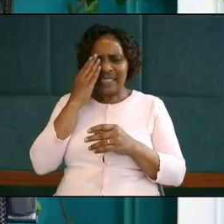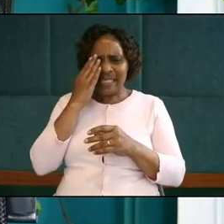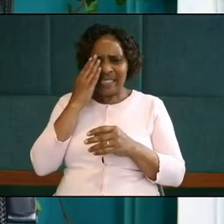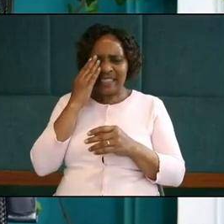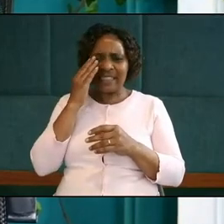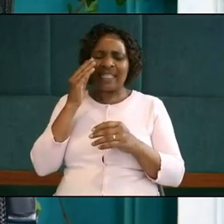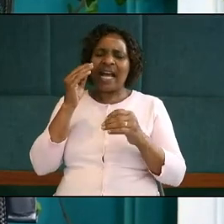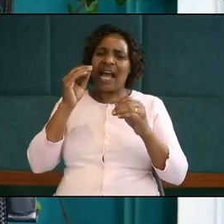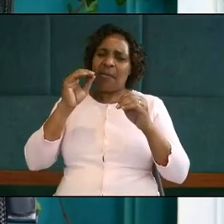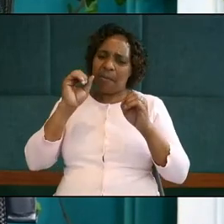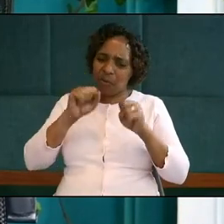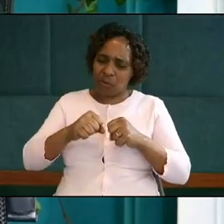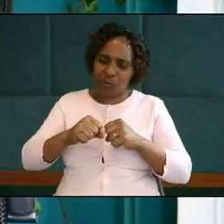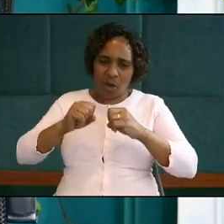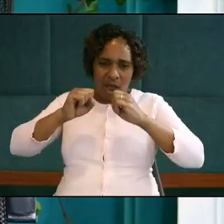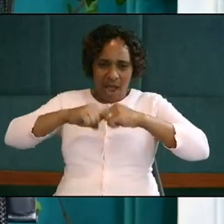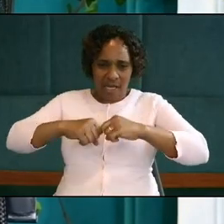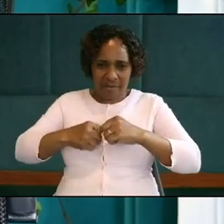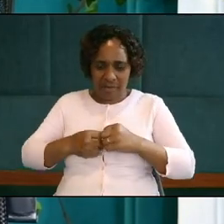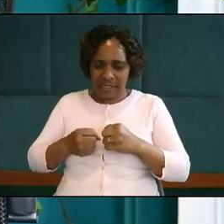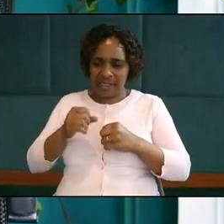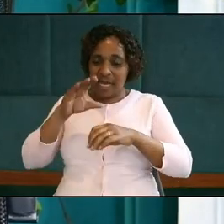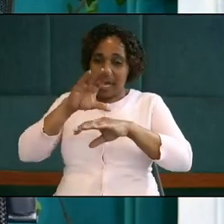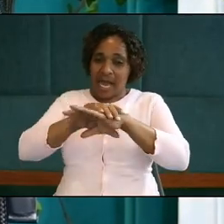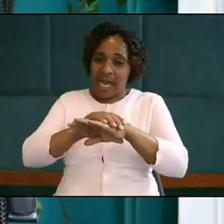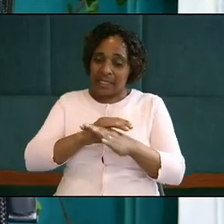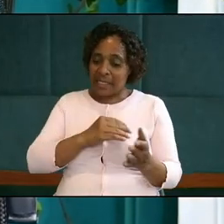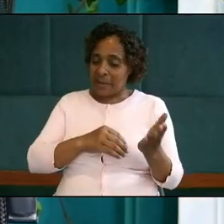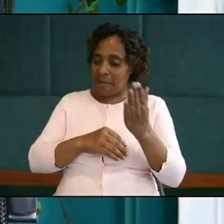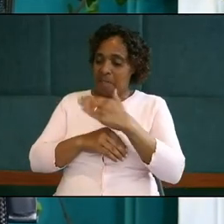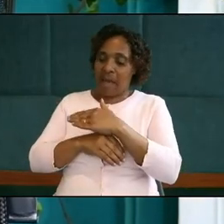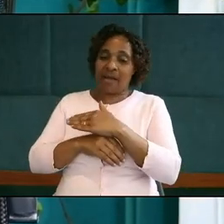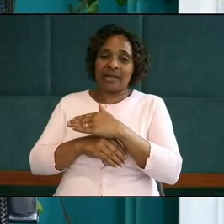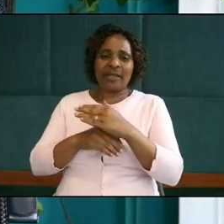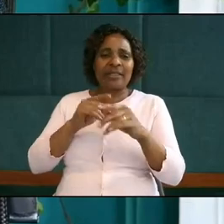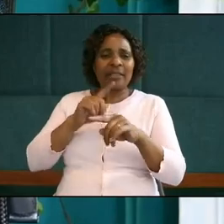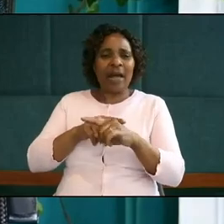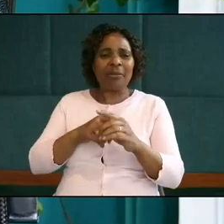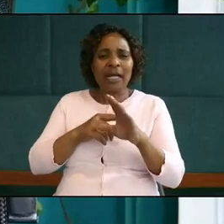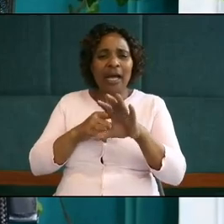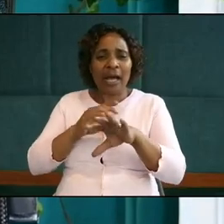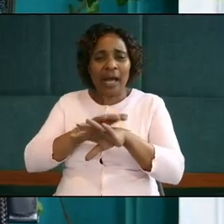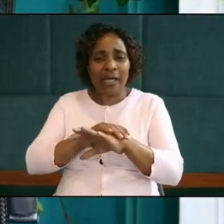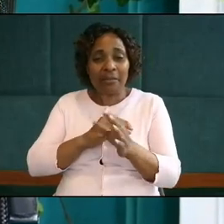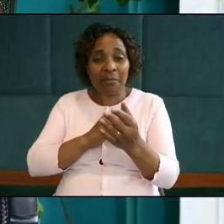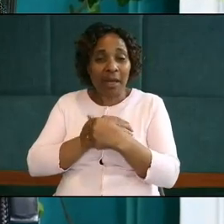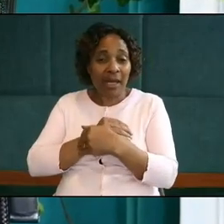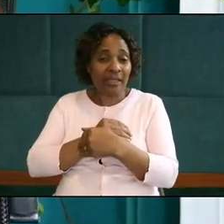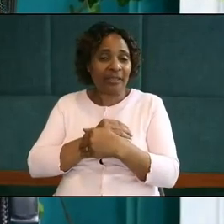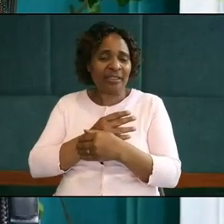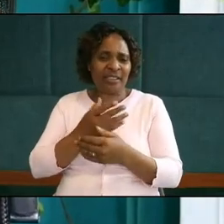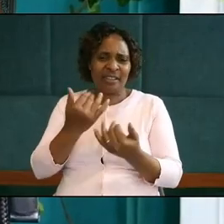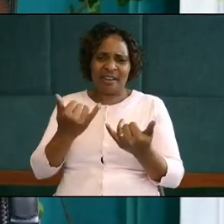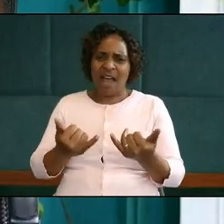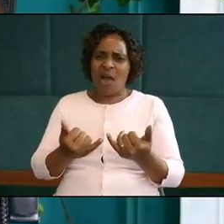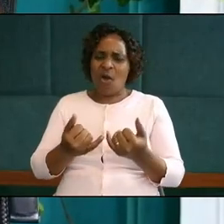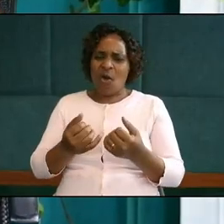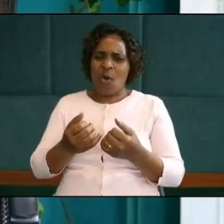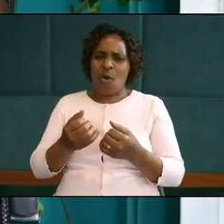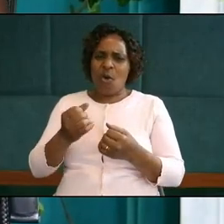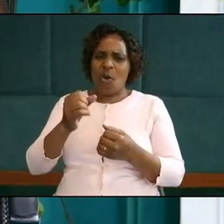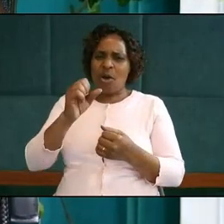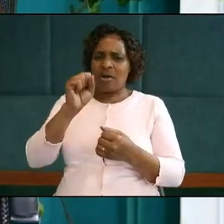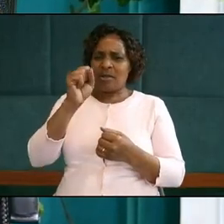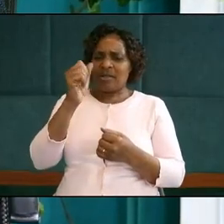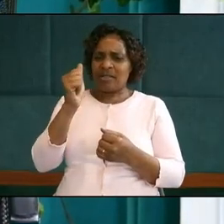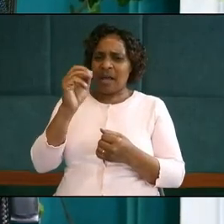their covenant back, their ark back. And once they get it back, they're like, Samuel, please, so we